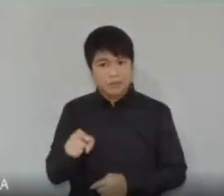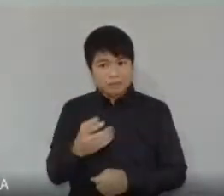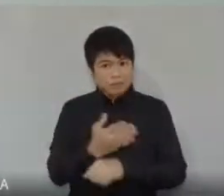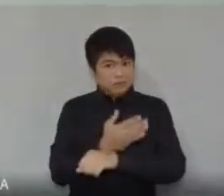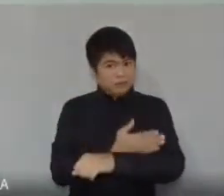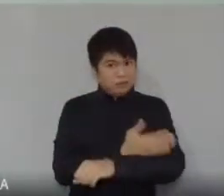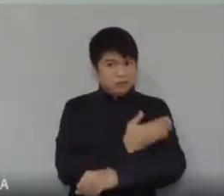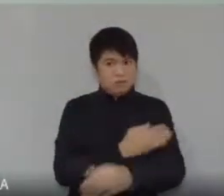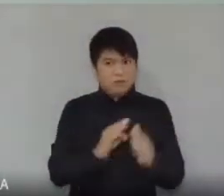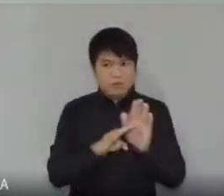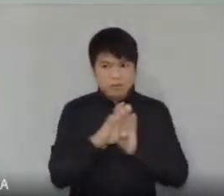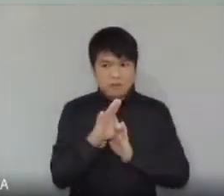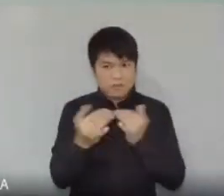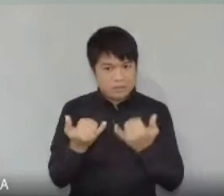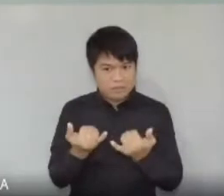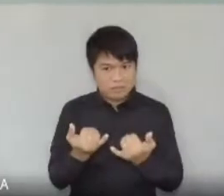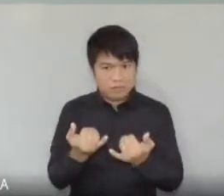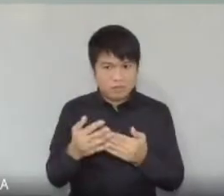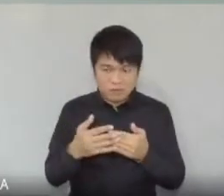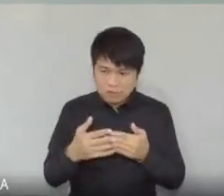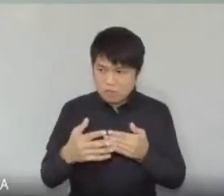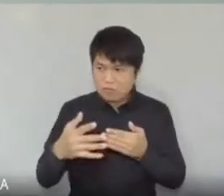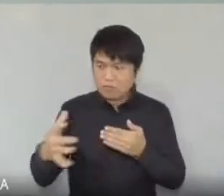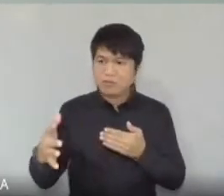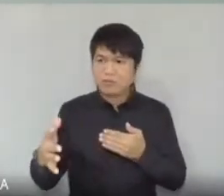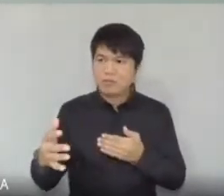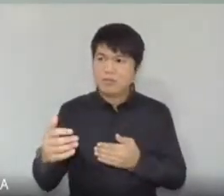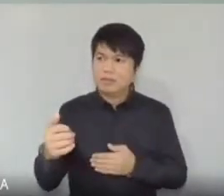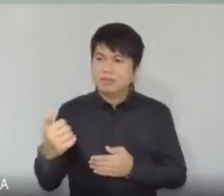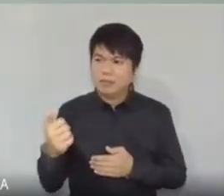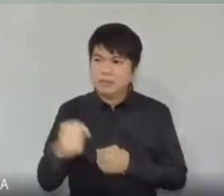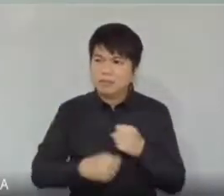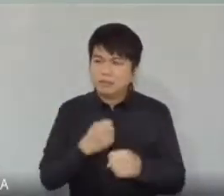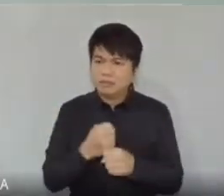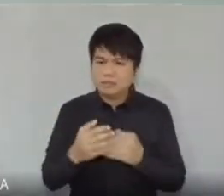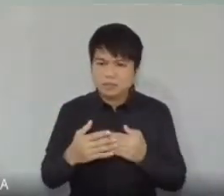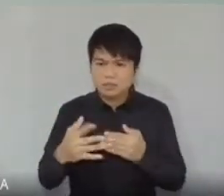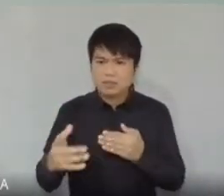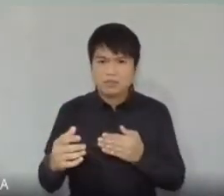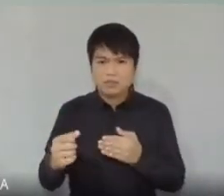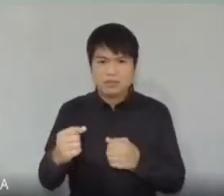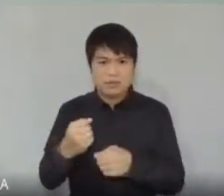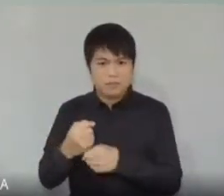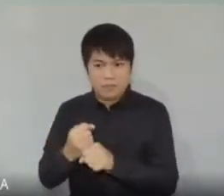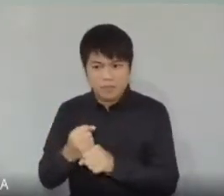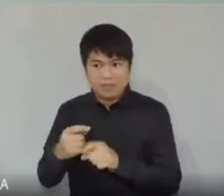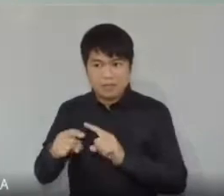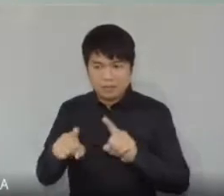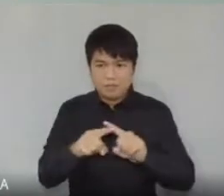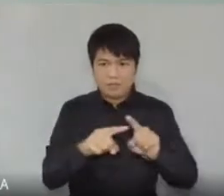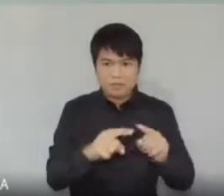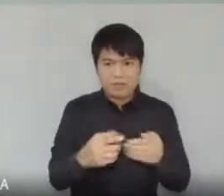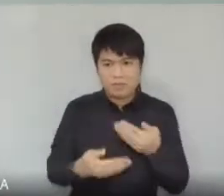innovation that is happening in this field. So in effect, better equity in health can be achieved, no,